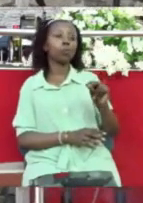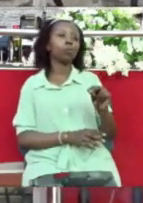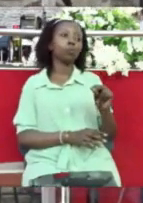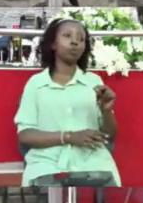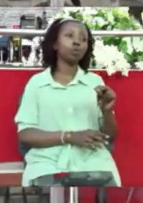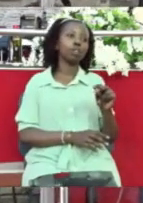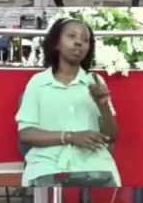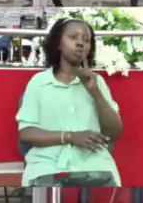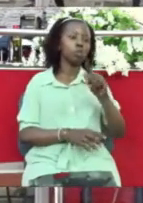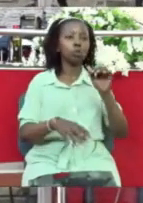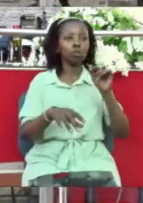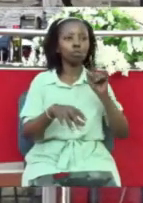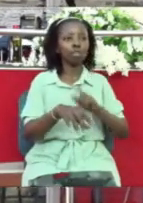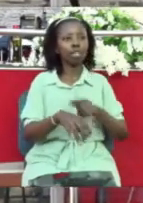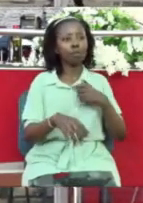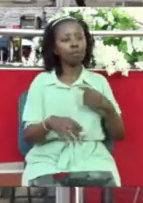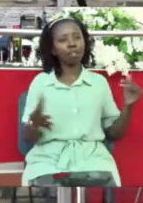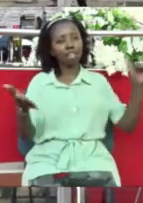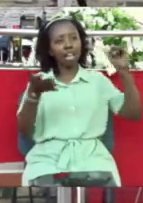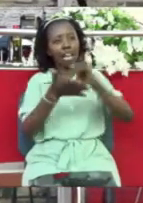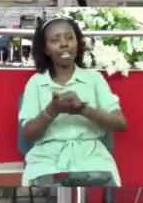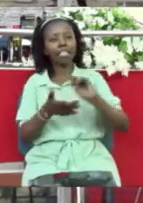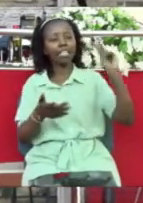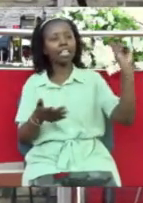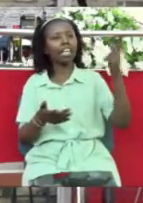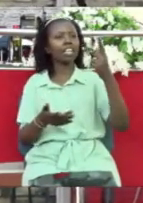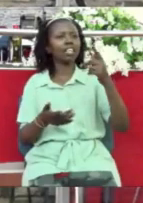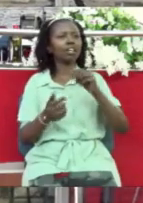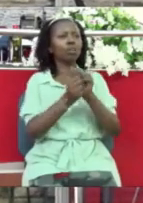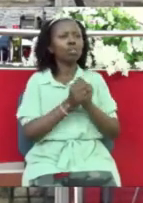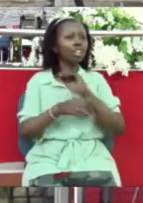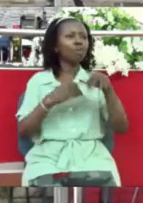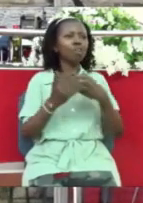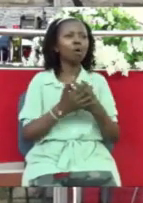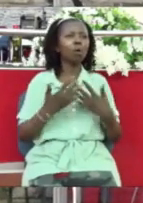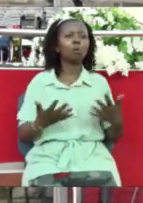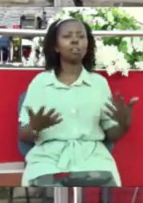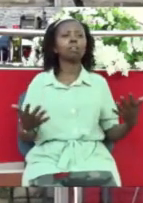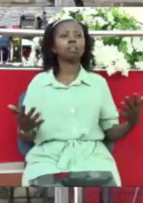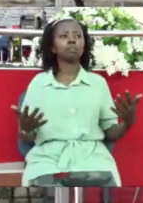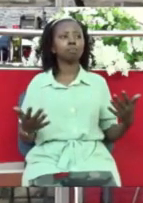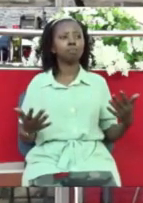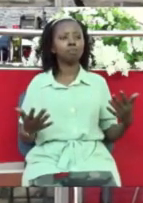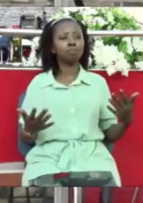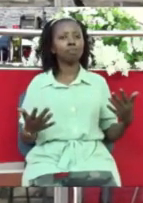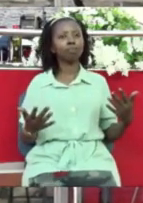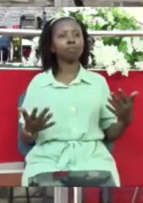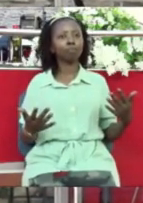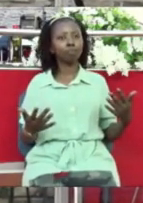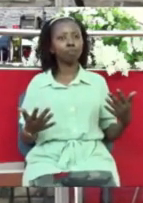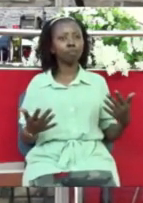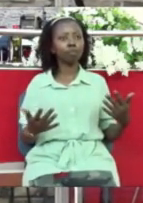So when I landed, na makoto nina hizo vitu mzito mzito, na zile vifurushi pale,